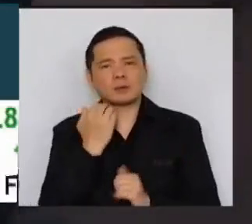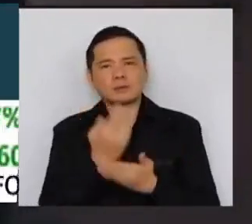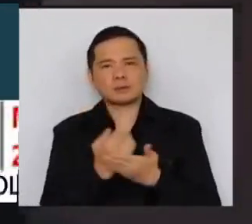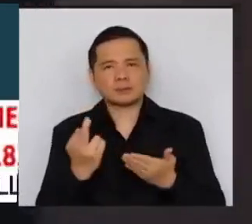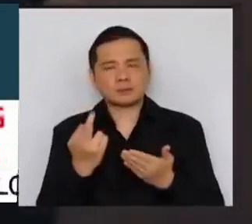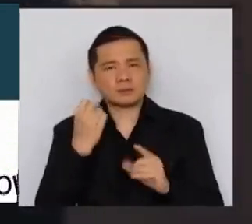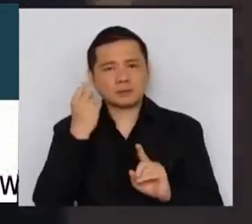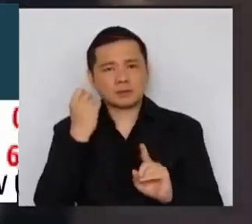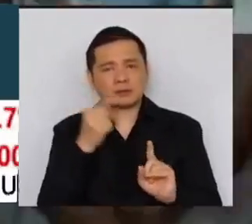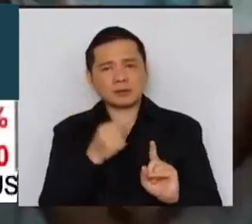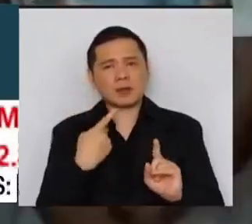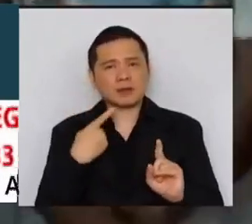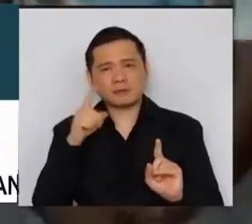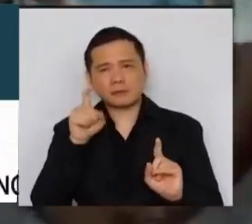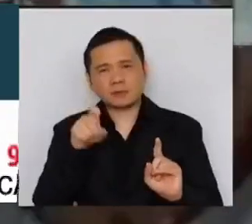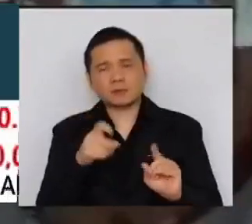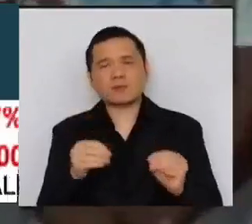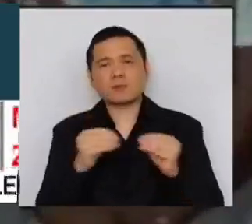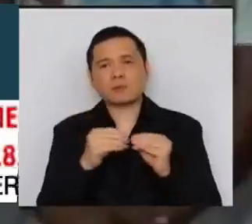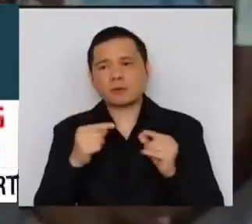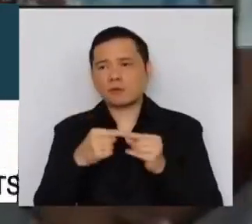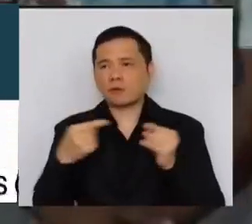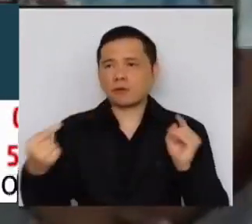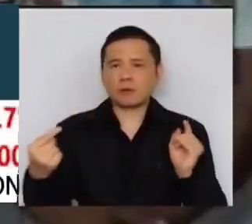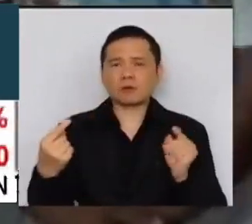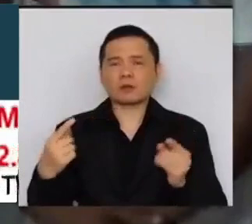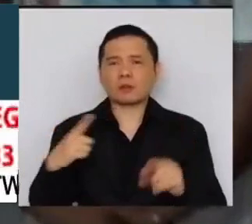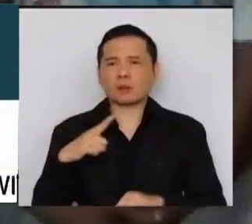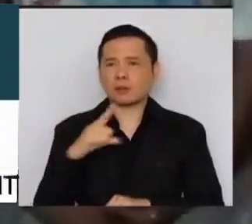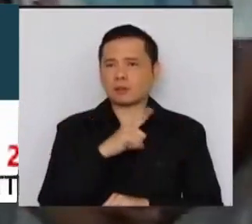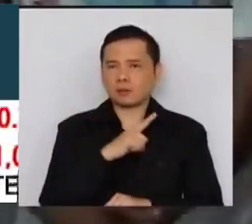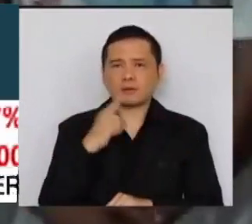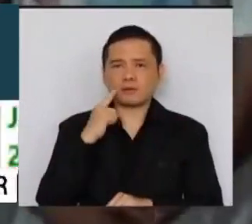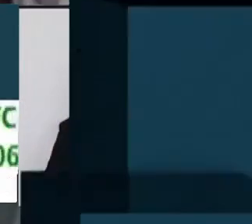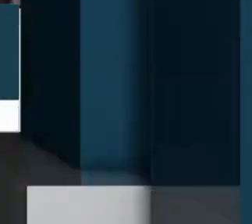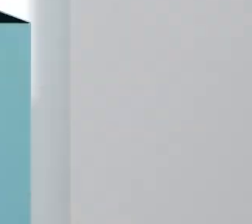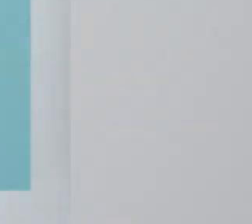asserts there is a need for more opposition lawmakers in government.